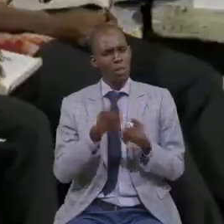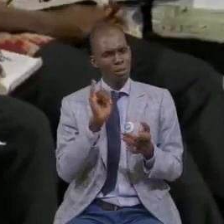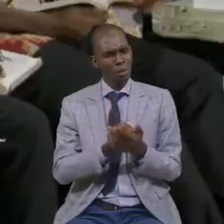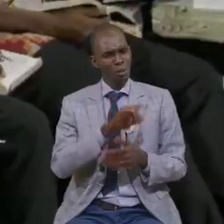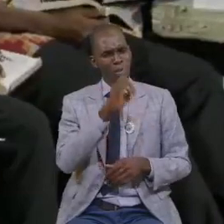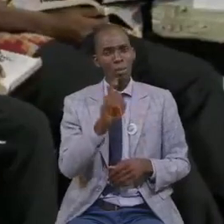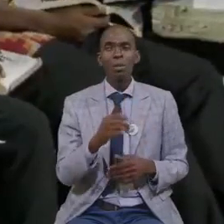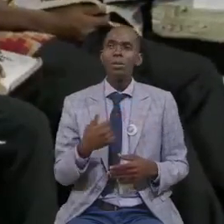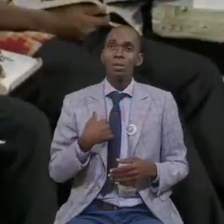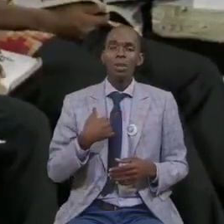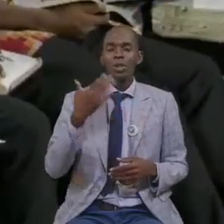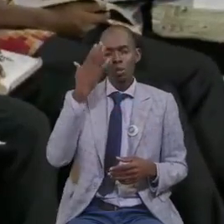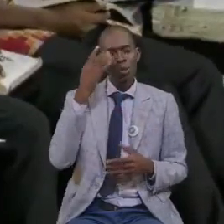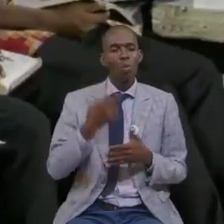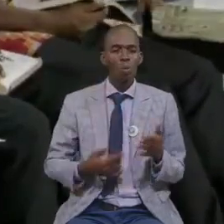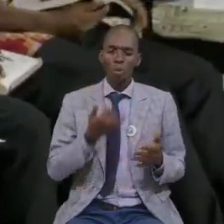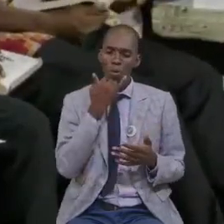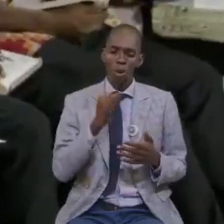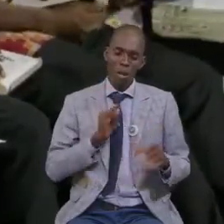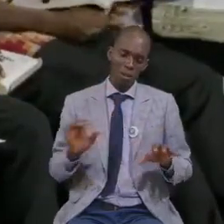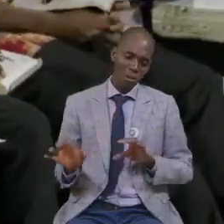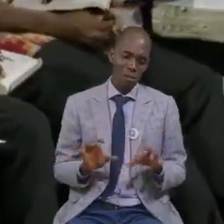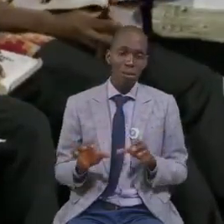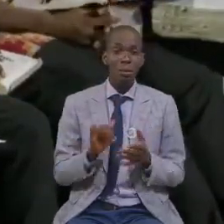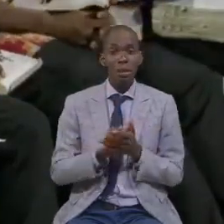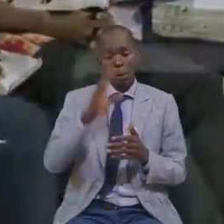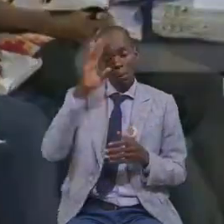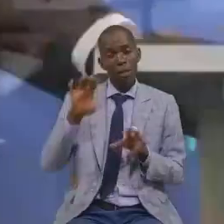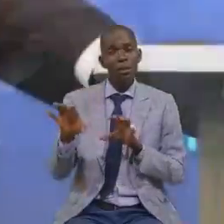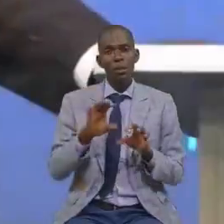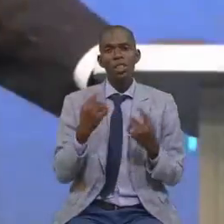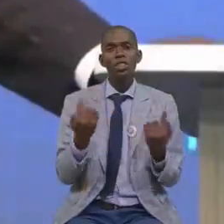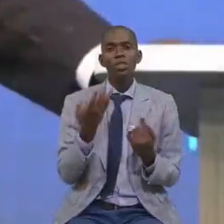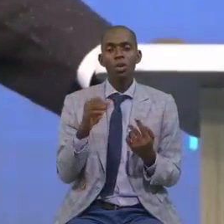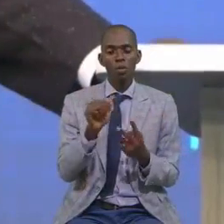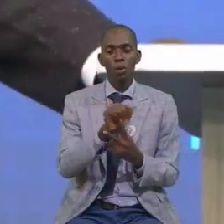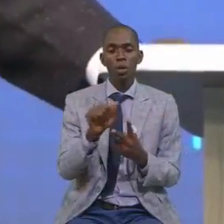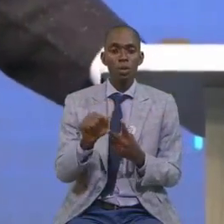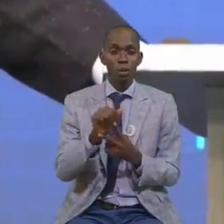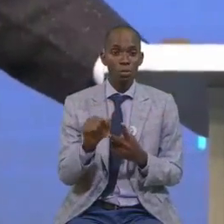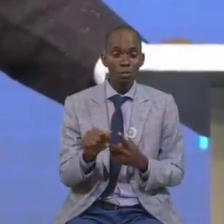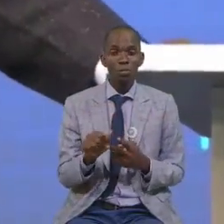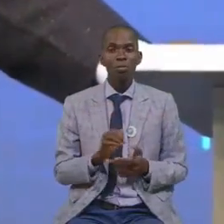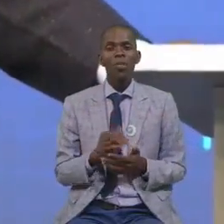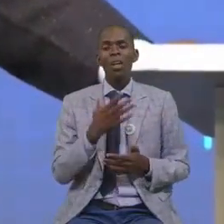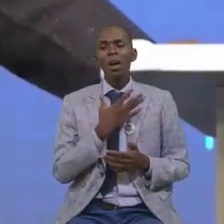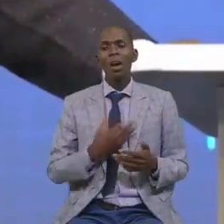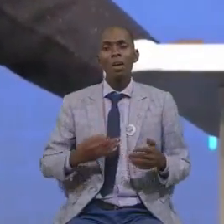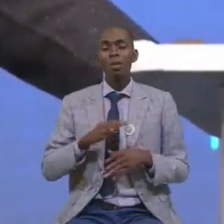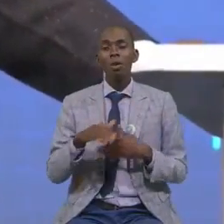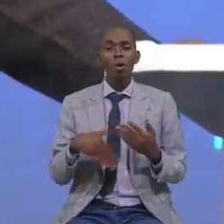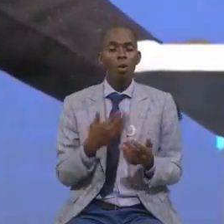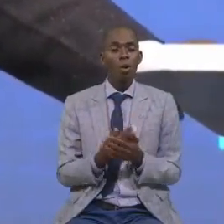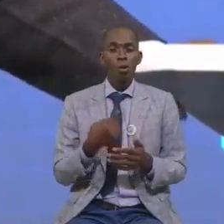I know what I've done. The man committed adultery. And those who have